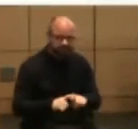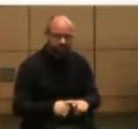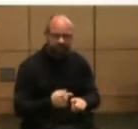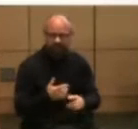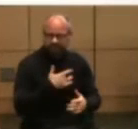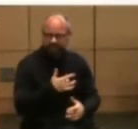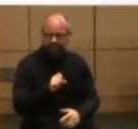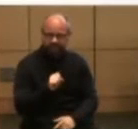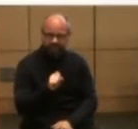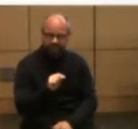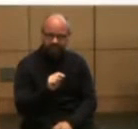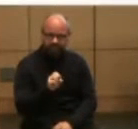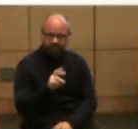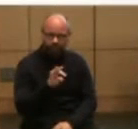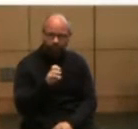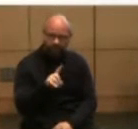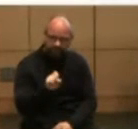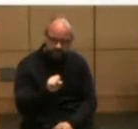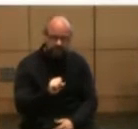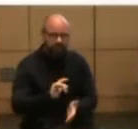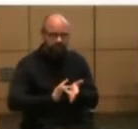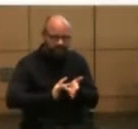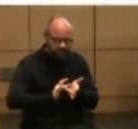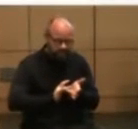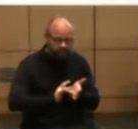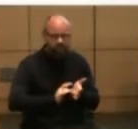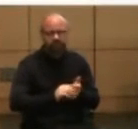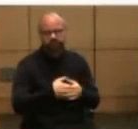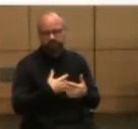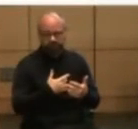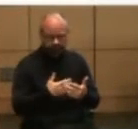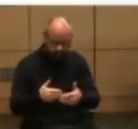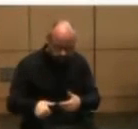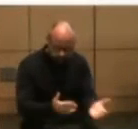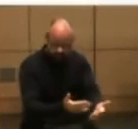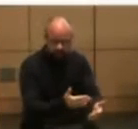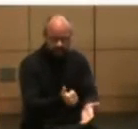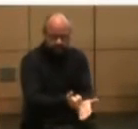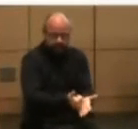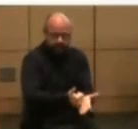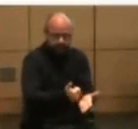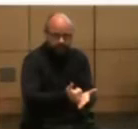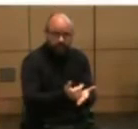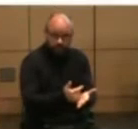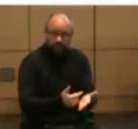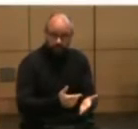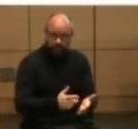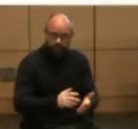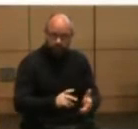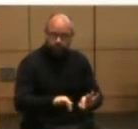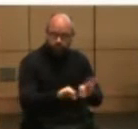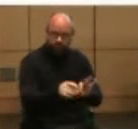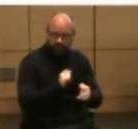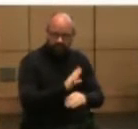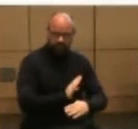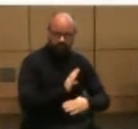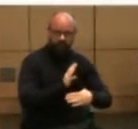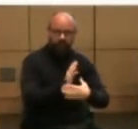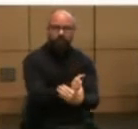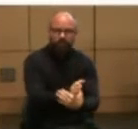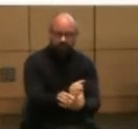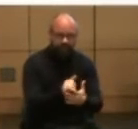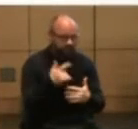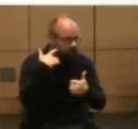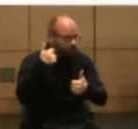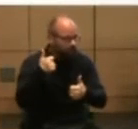medications, getting them in to see a rheumatologist is important, because then we can sometimes halt the progression, once in a while reverse the hearing